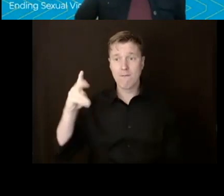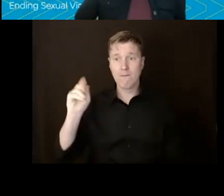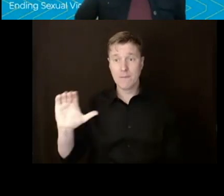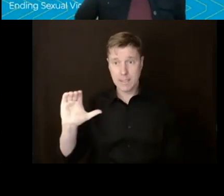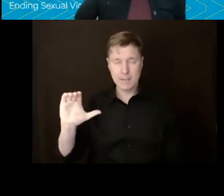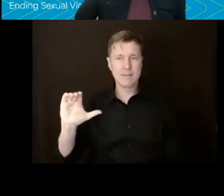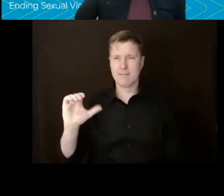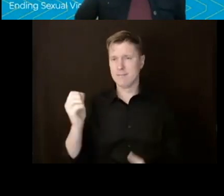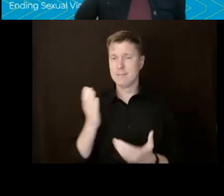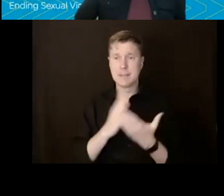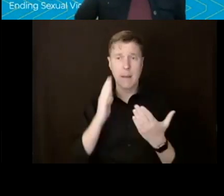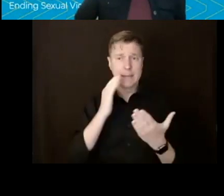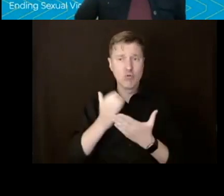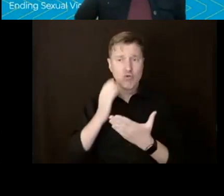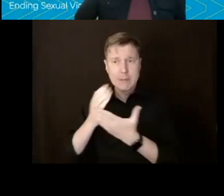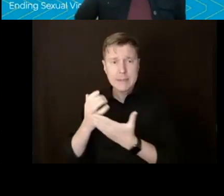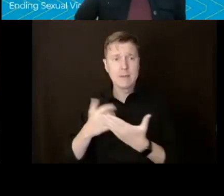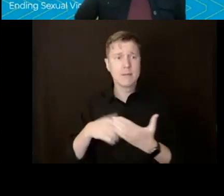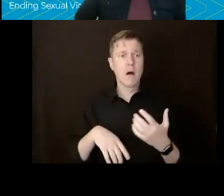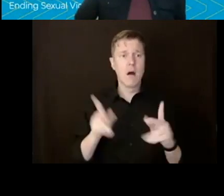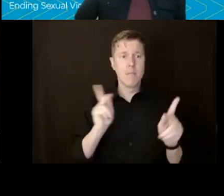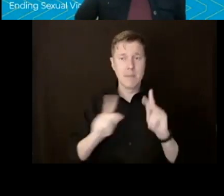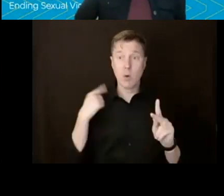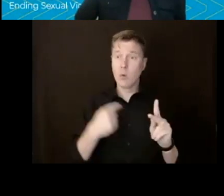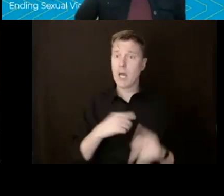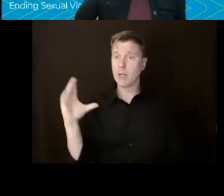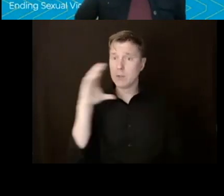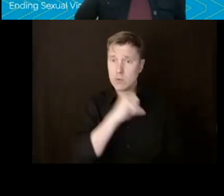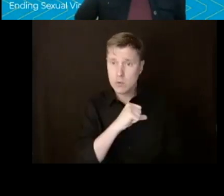imagery of folks that we assume to be femme,